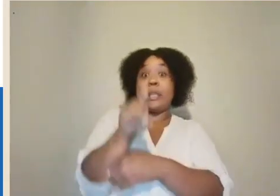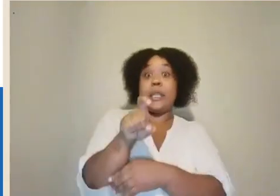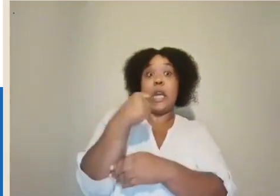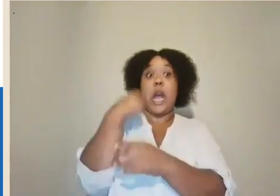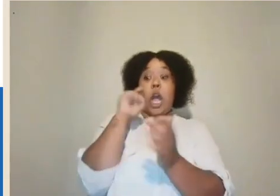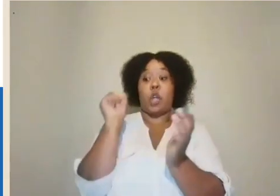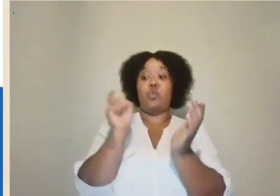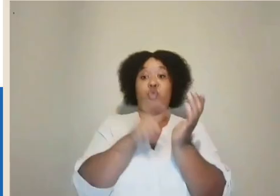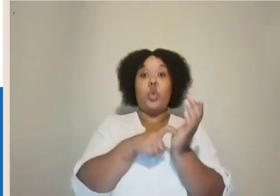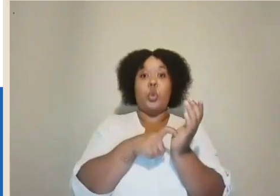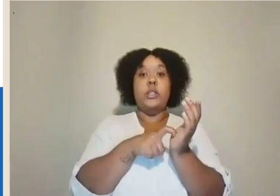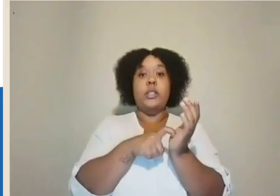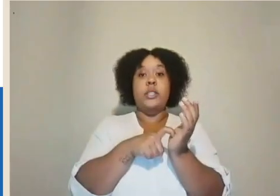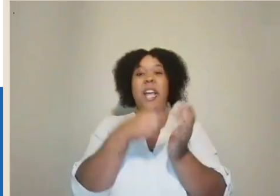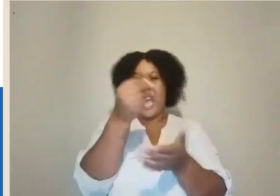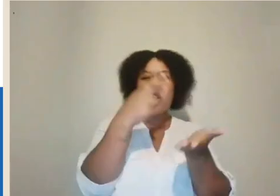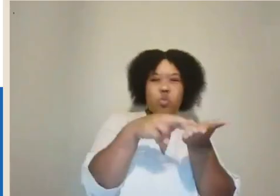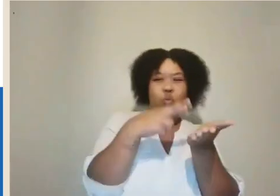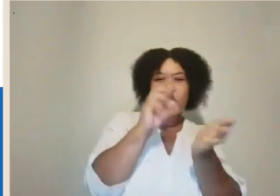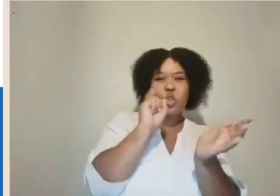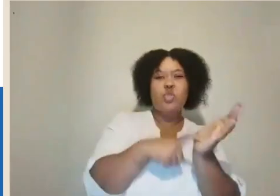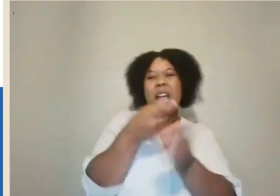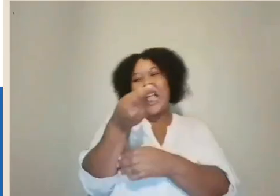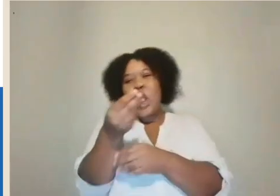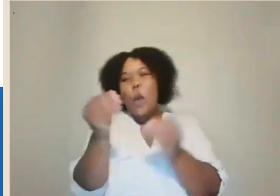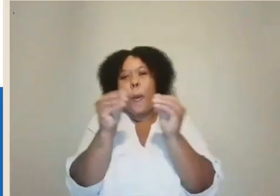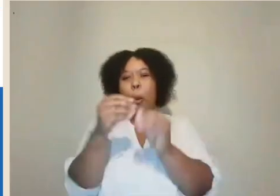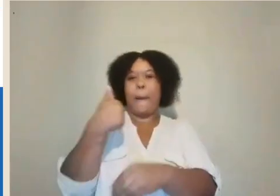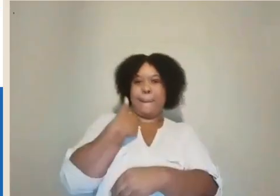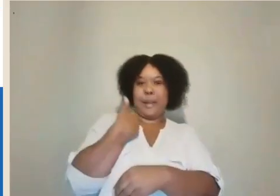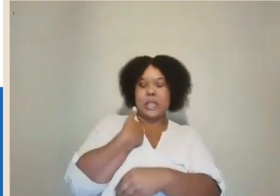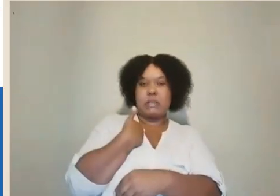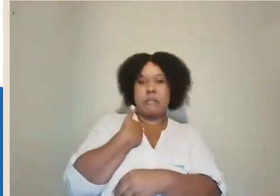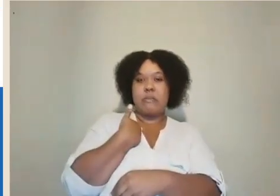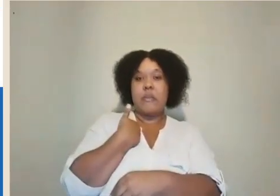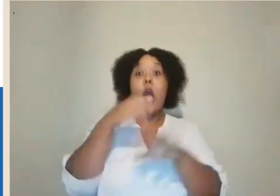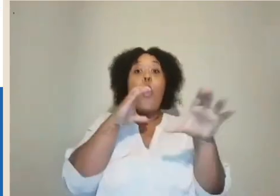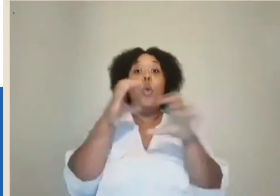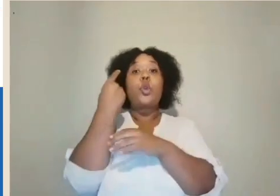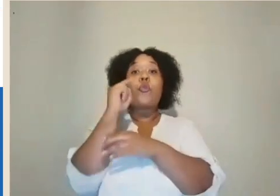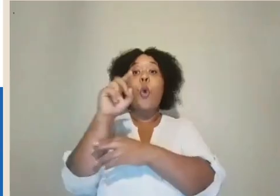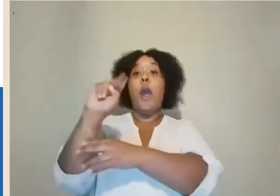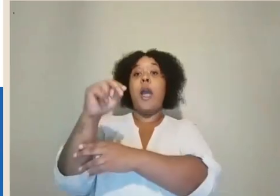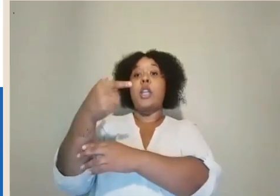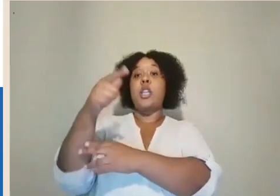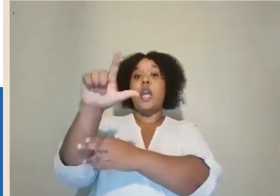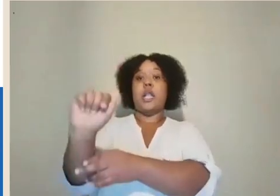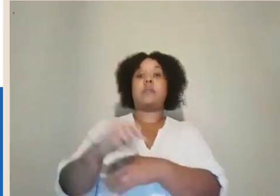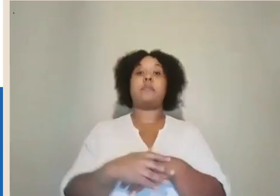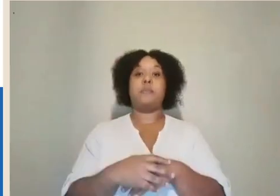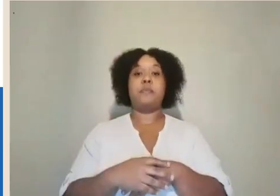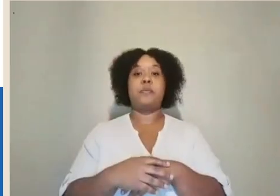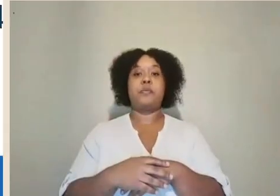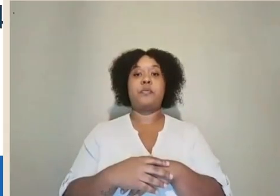and need that we see in research, a little bit more about myself, and go into what we do in next generation language access. So let's talk a little